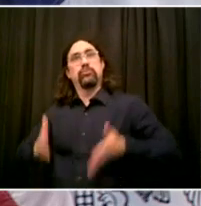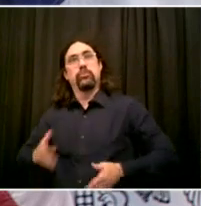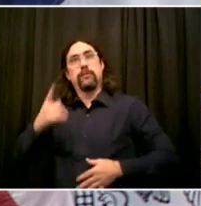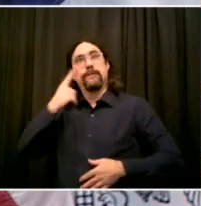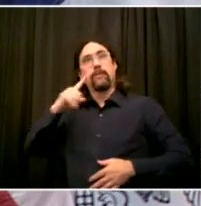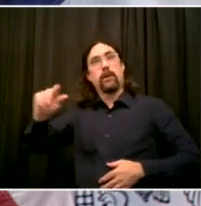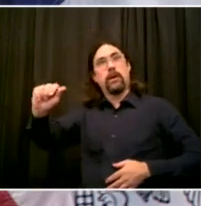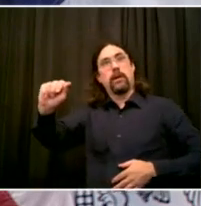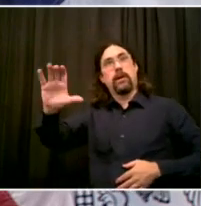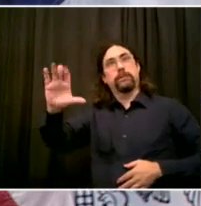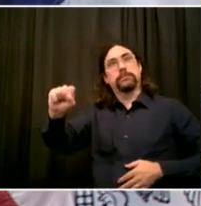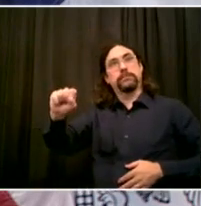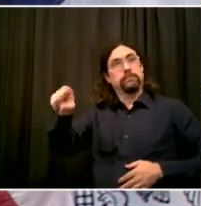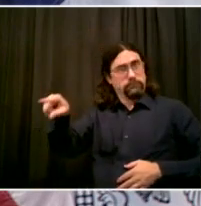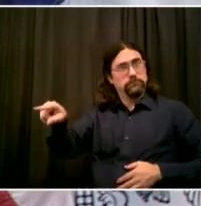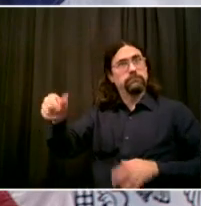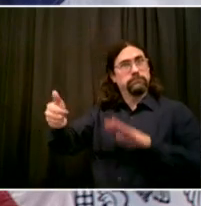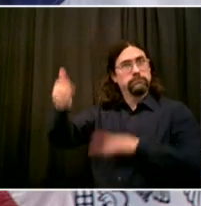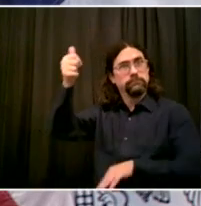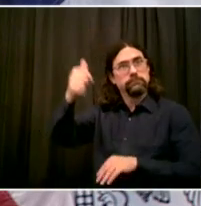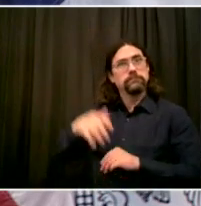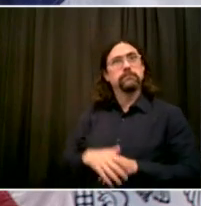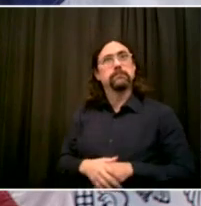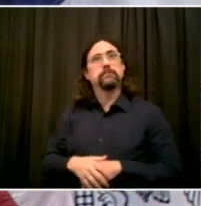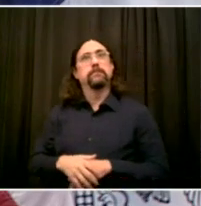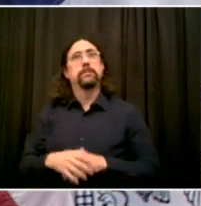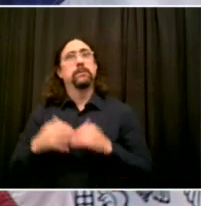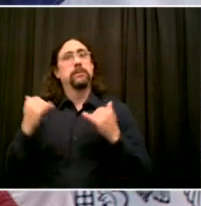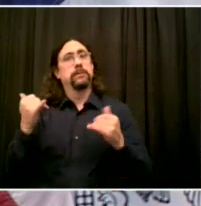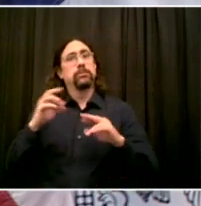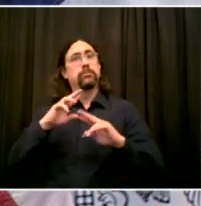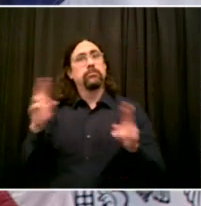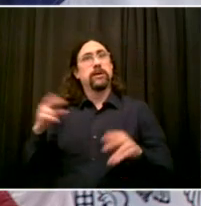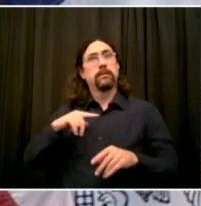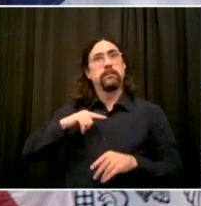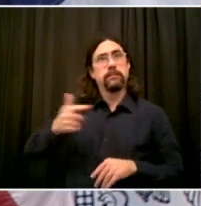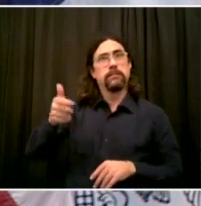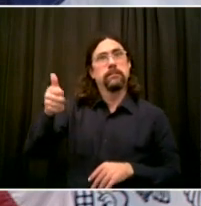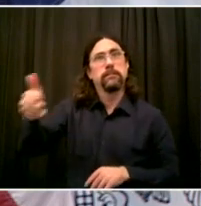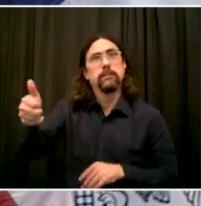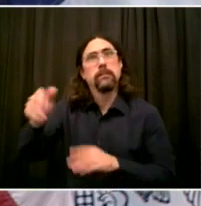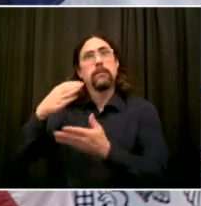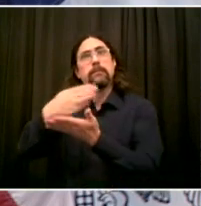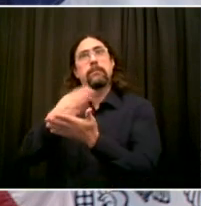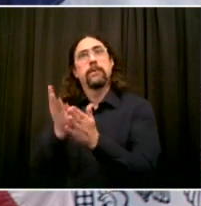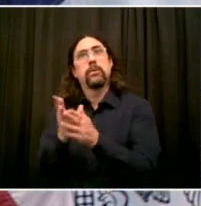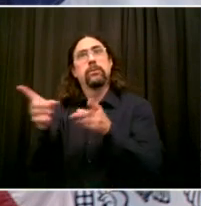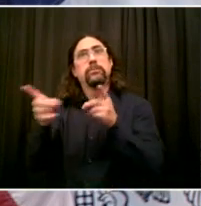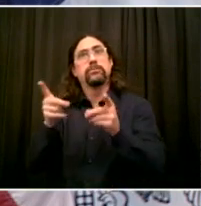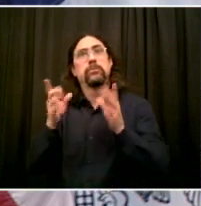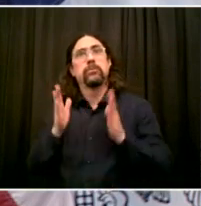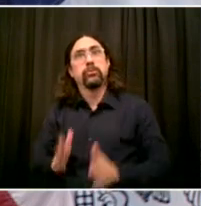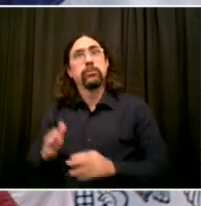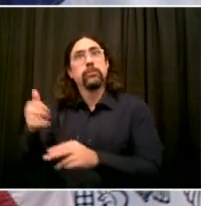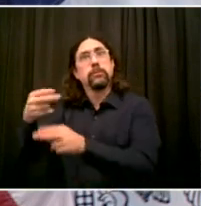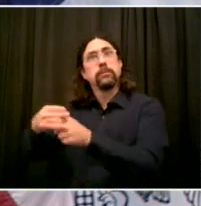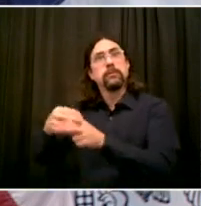and invite to speak our budget director, director of OMB, Melanie Hartzog.